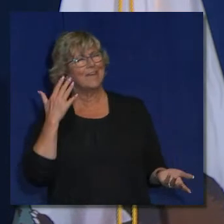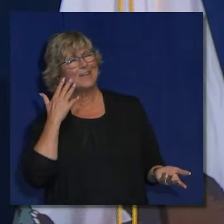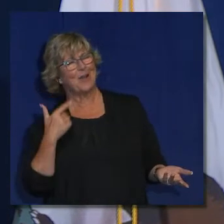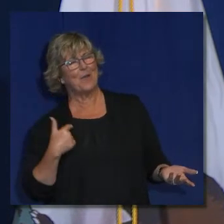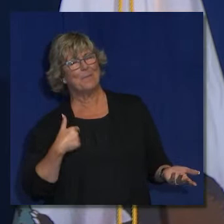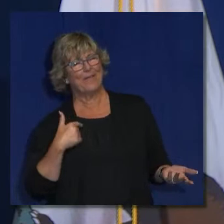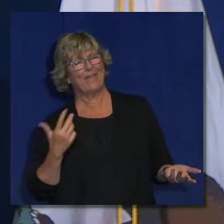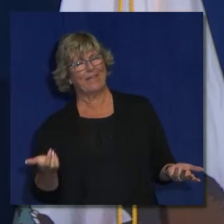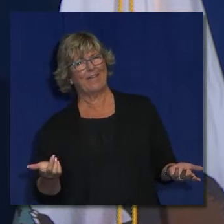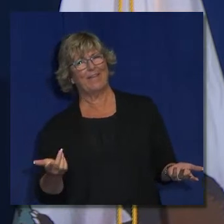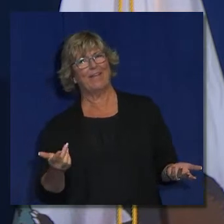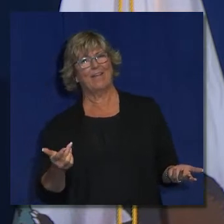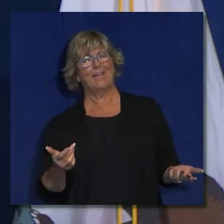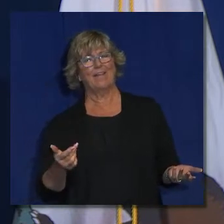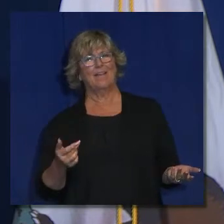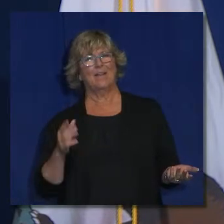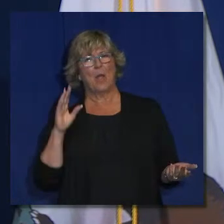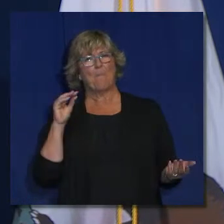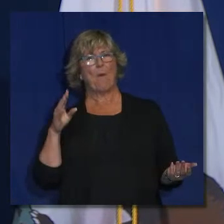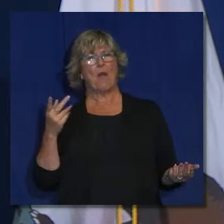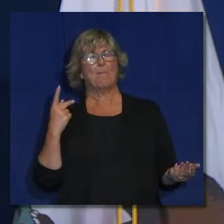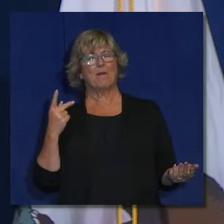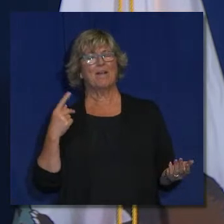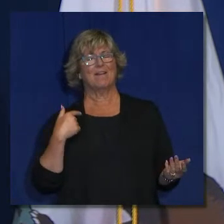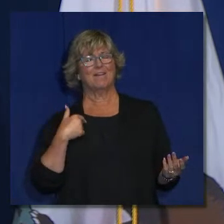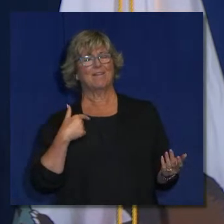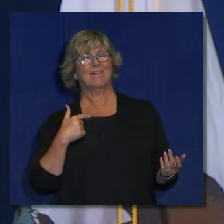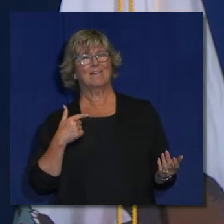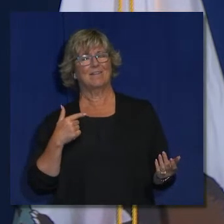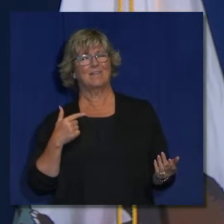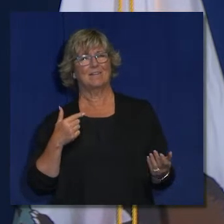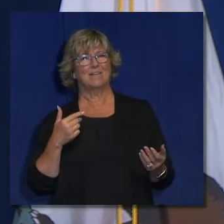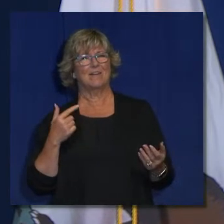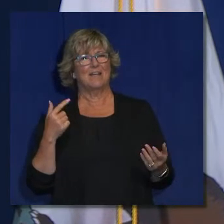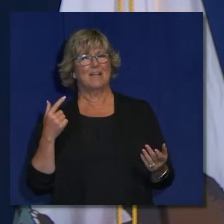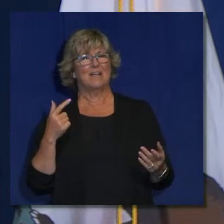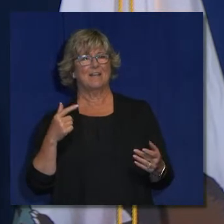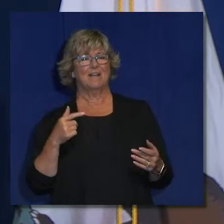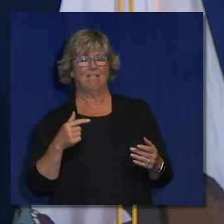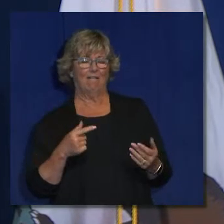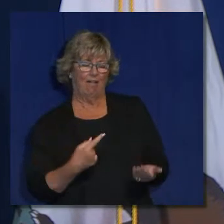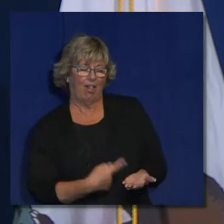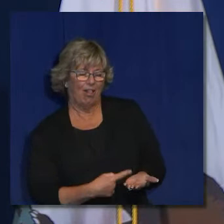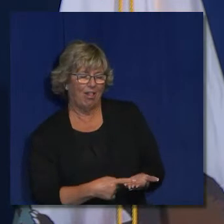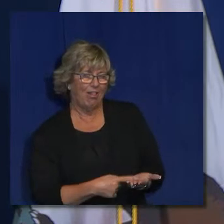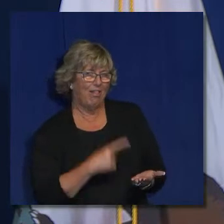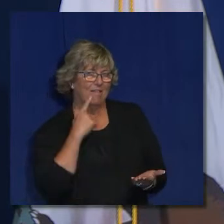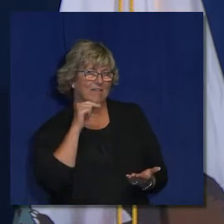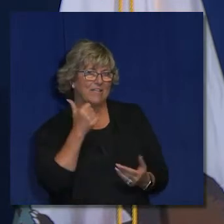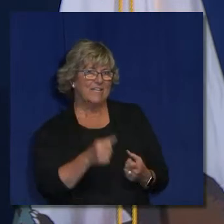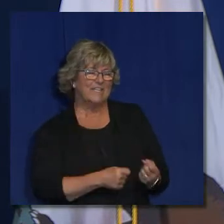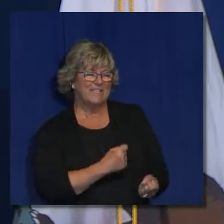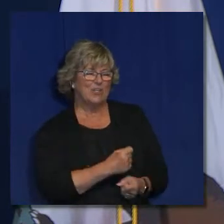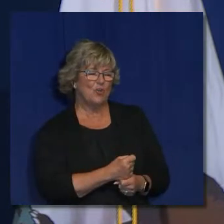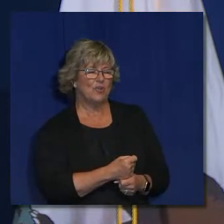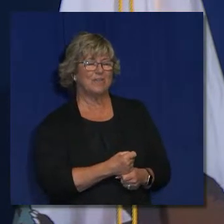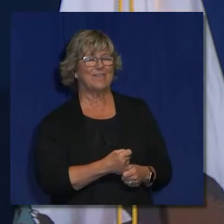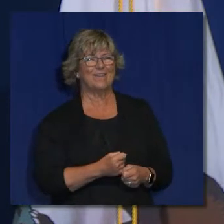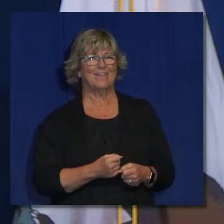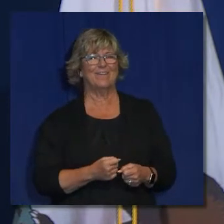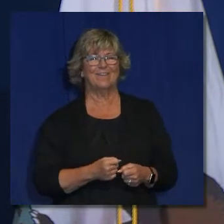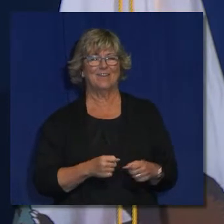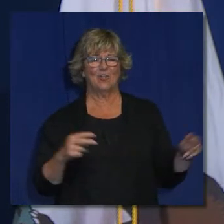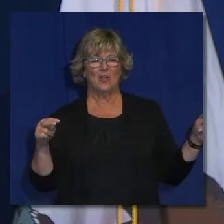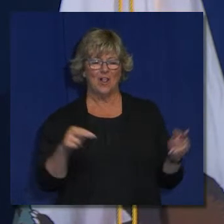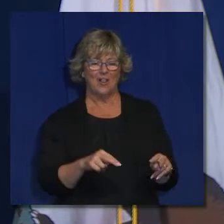been Bob Hertzberg and I have always been. We feel like we've been someone's basement talking about this for 10 years,